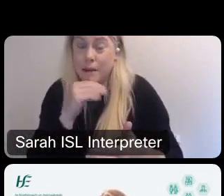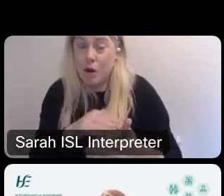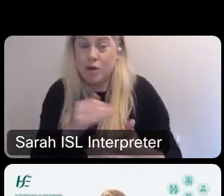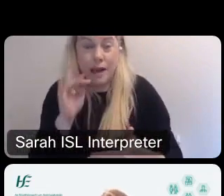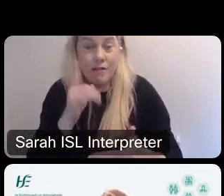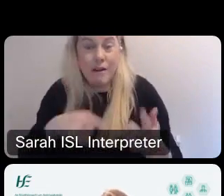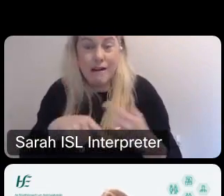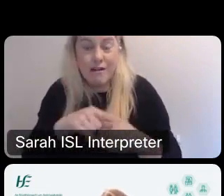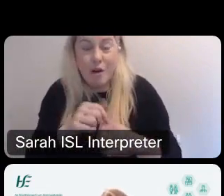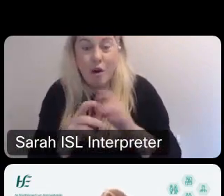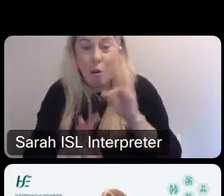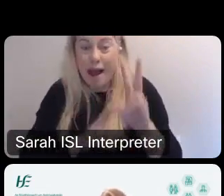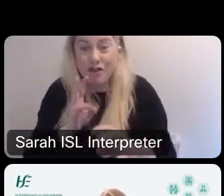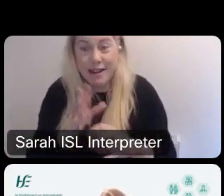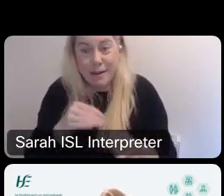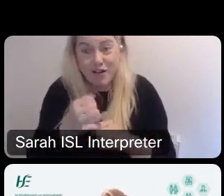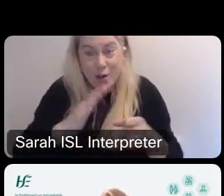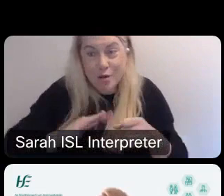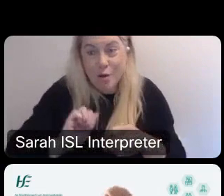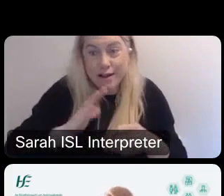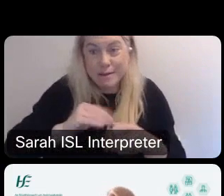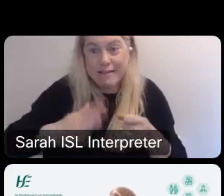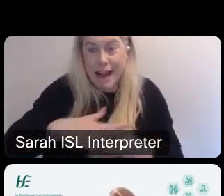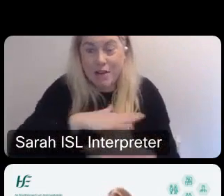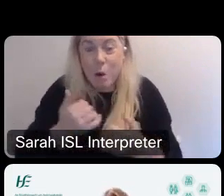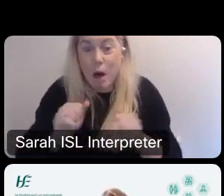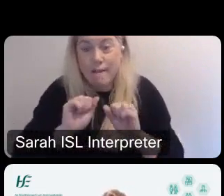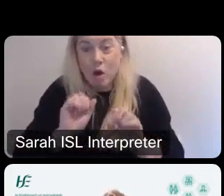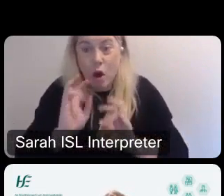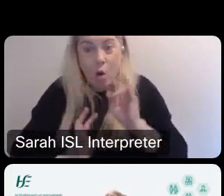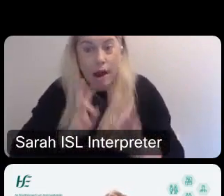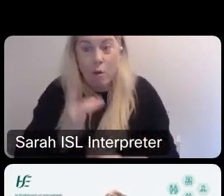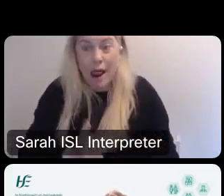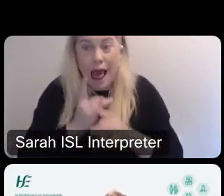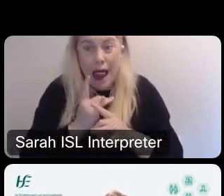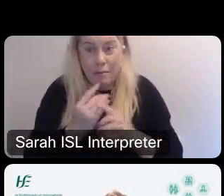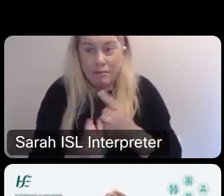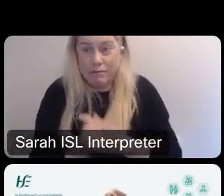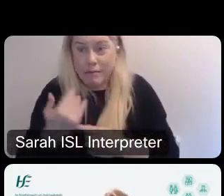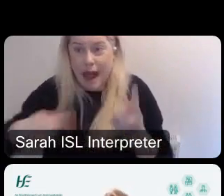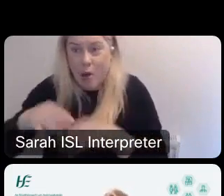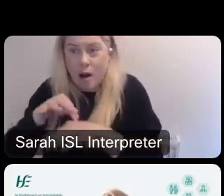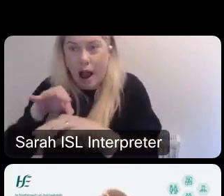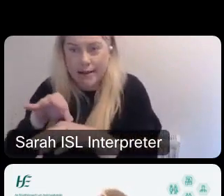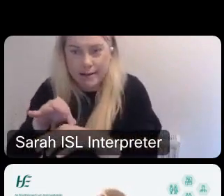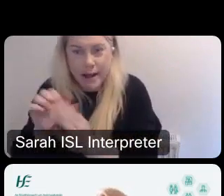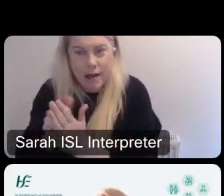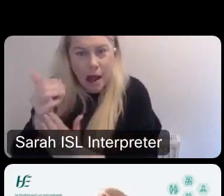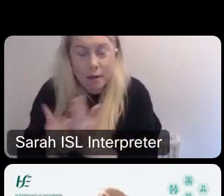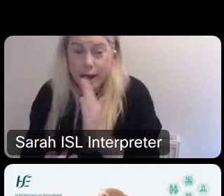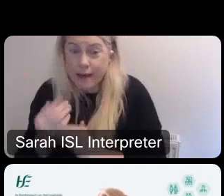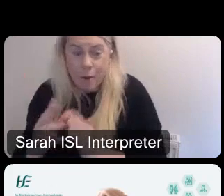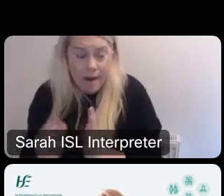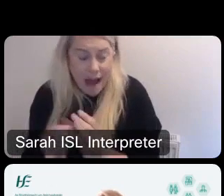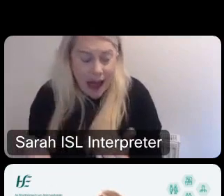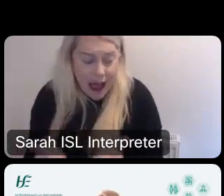in your areas. So please know that all of your inquiries are helping to shape our guidance documents. So if you have any, and particularly in